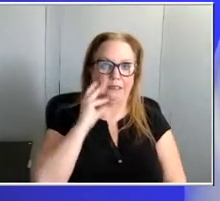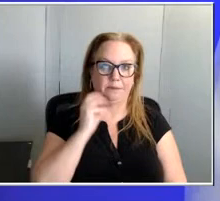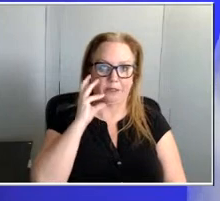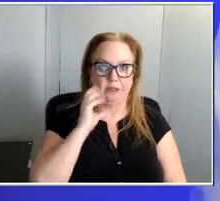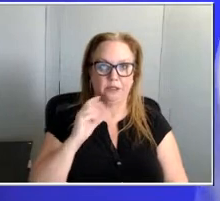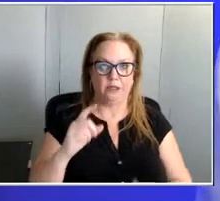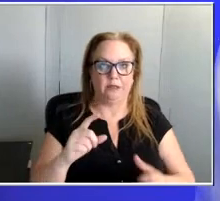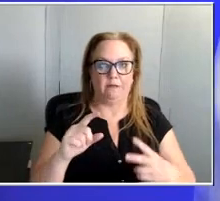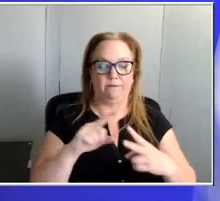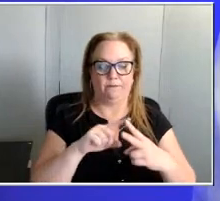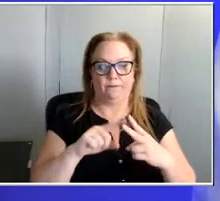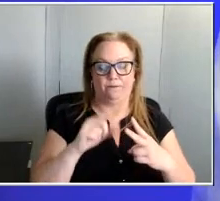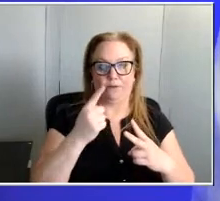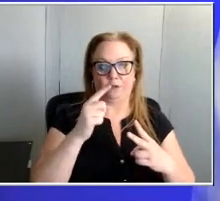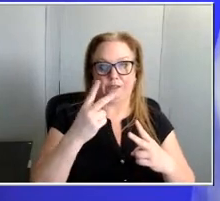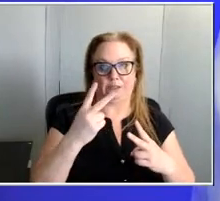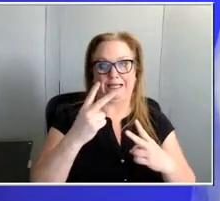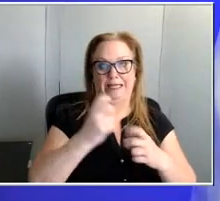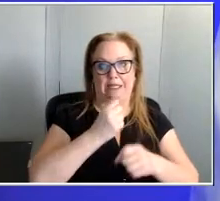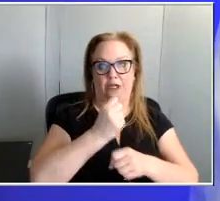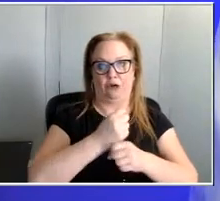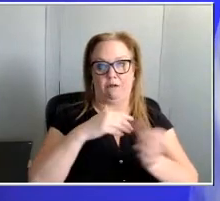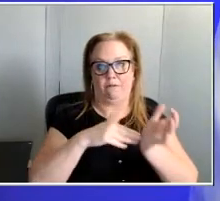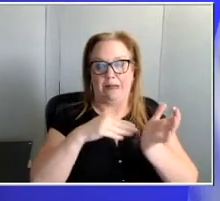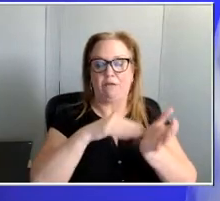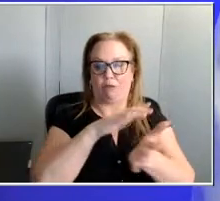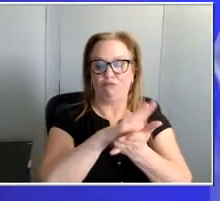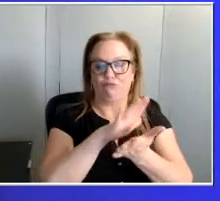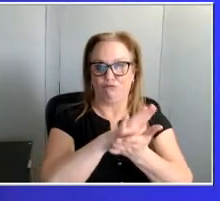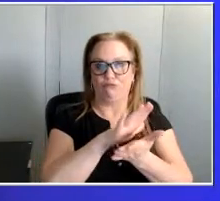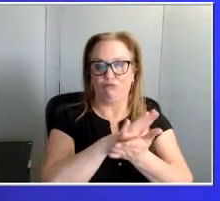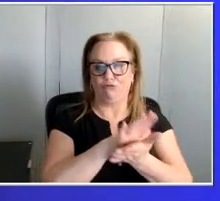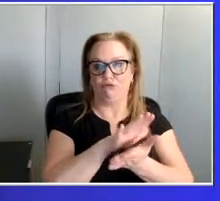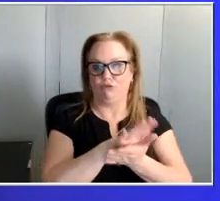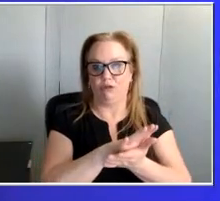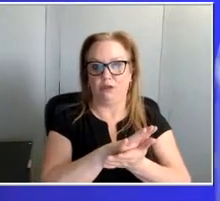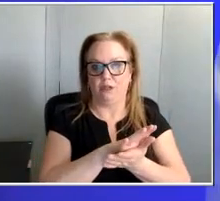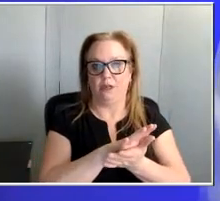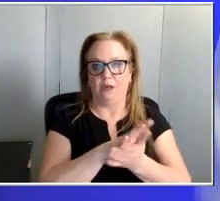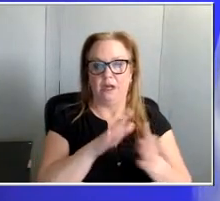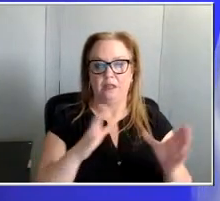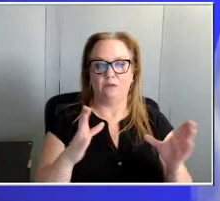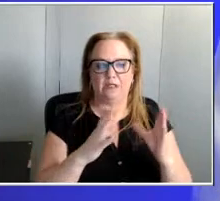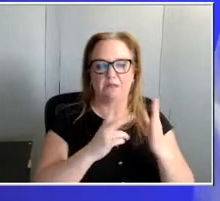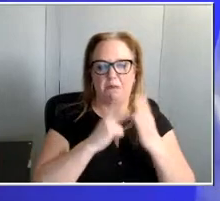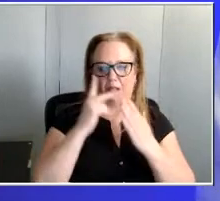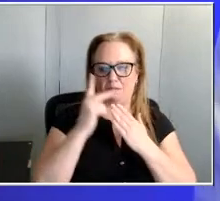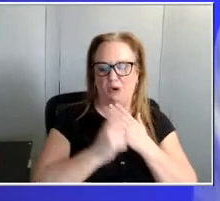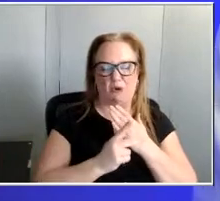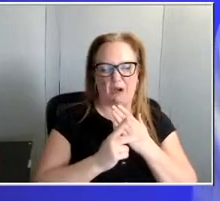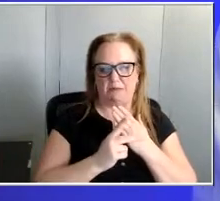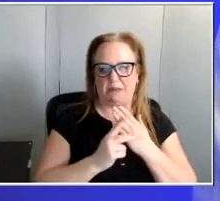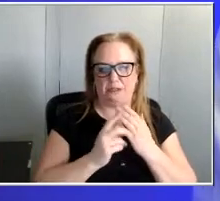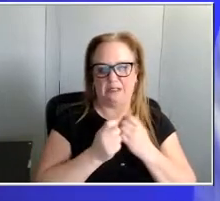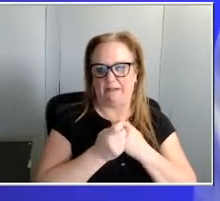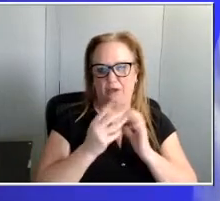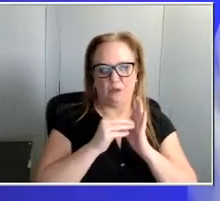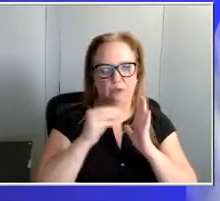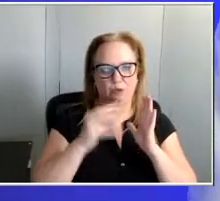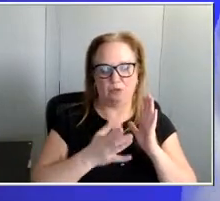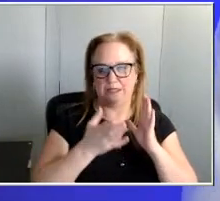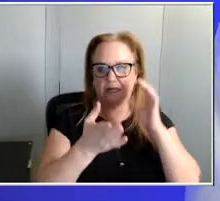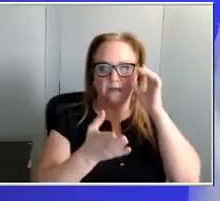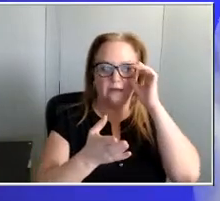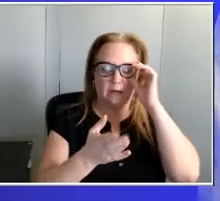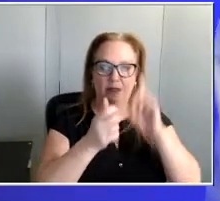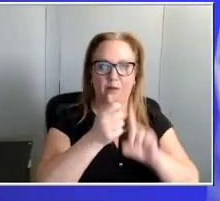2 years of medical school? And there was a small program with just a few students in it. We